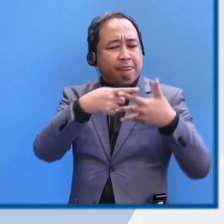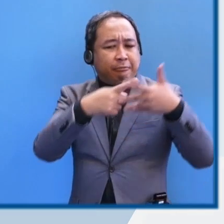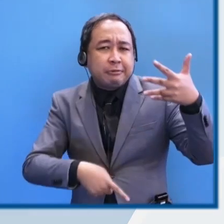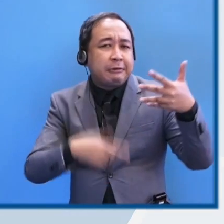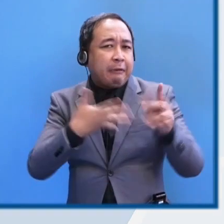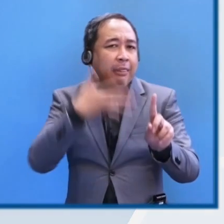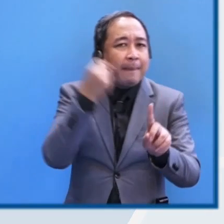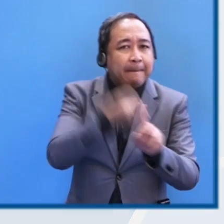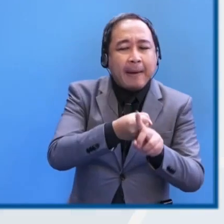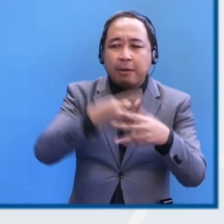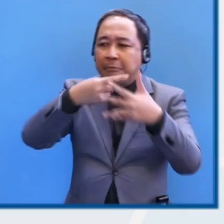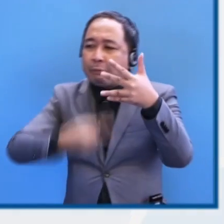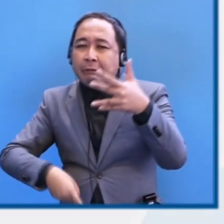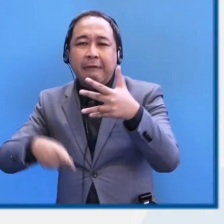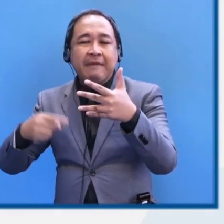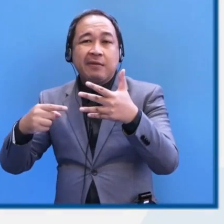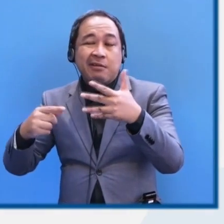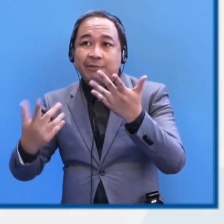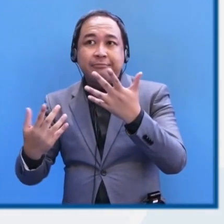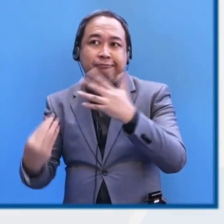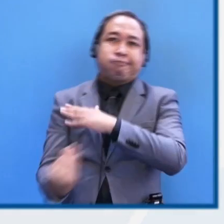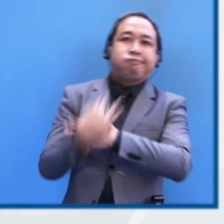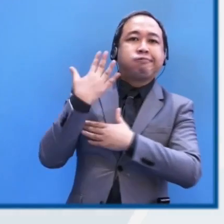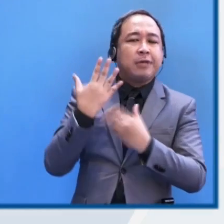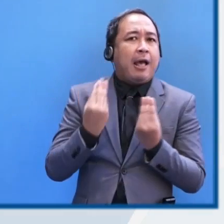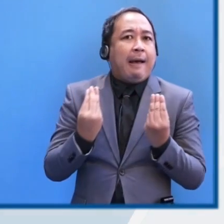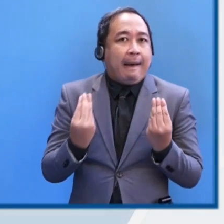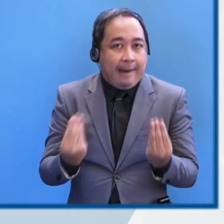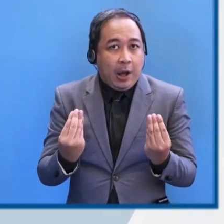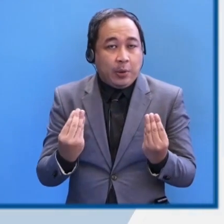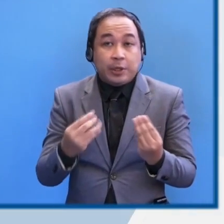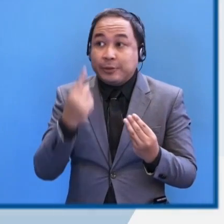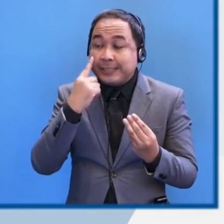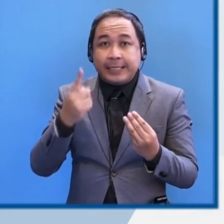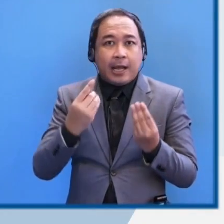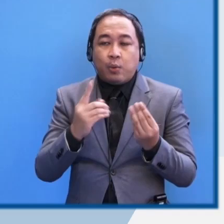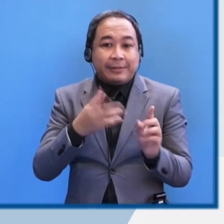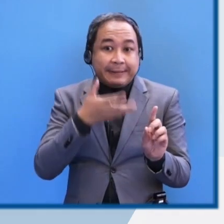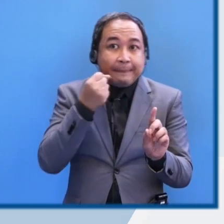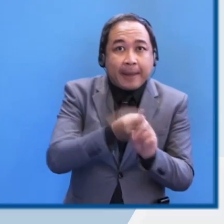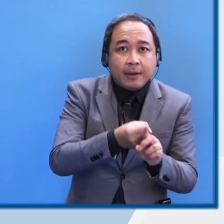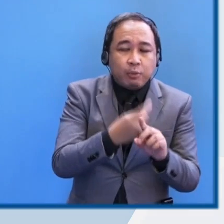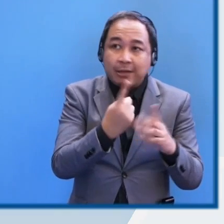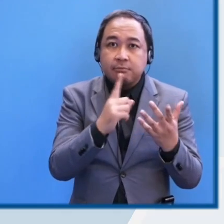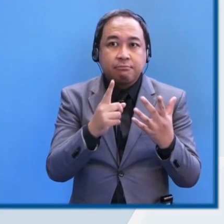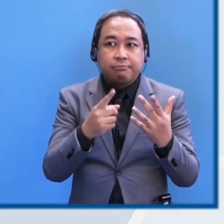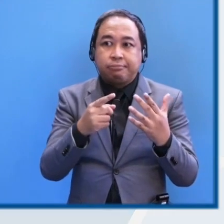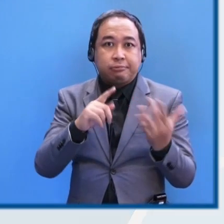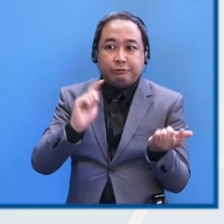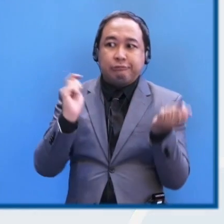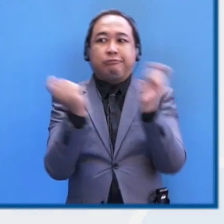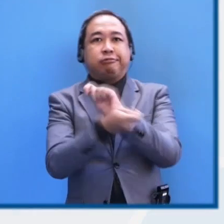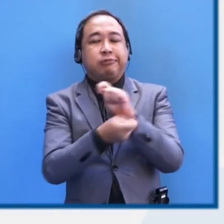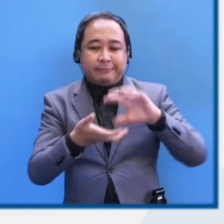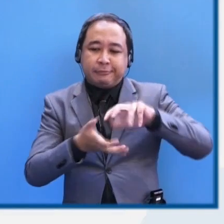experiencing. And we also picked up the various ways that actually those consequences and impacts are addressed by